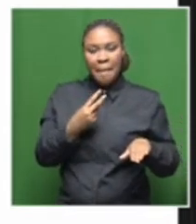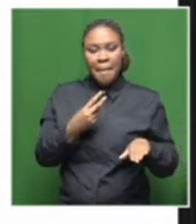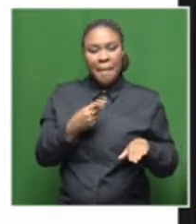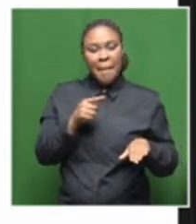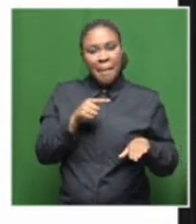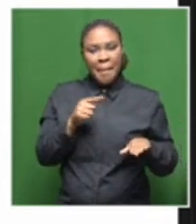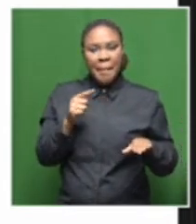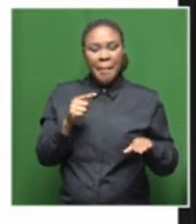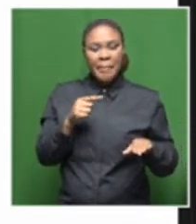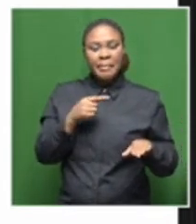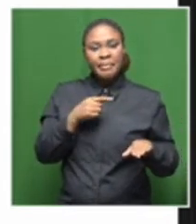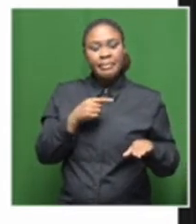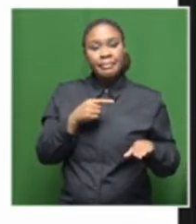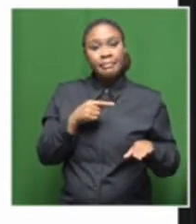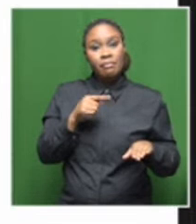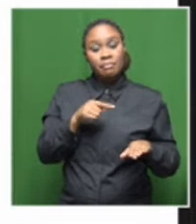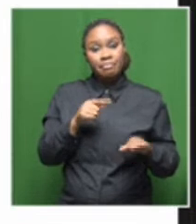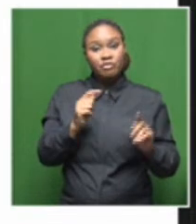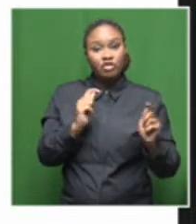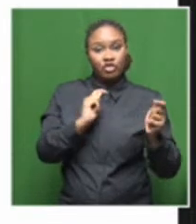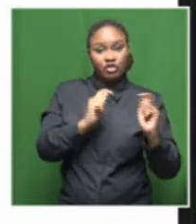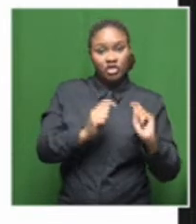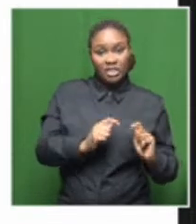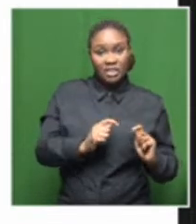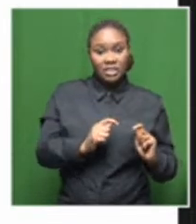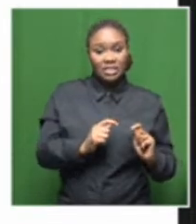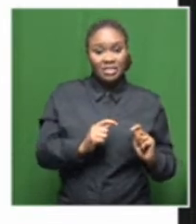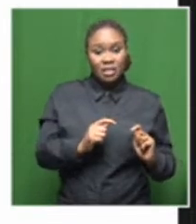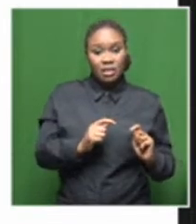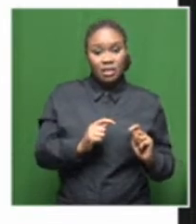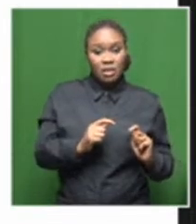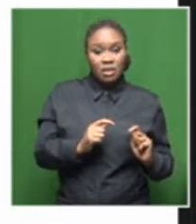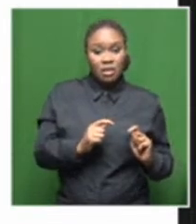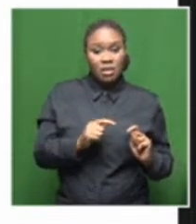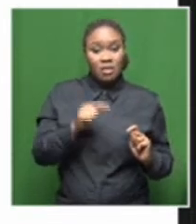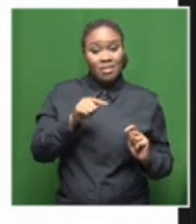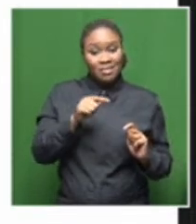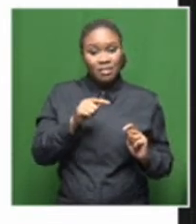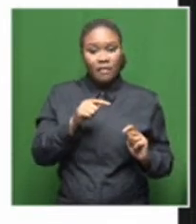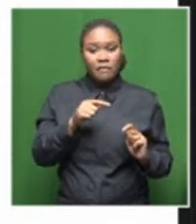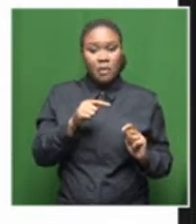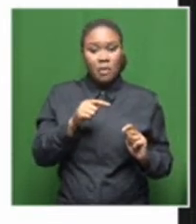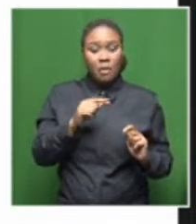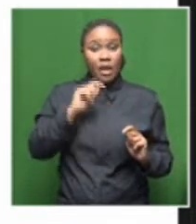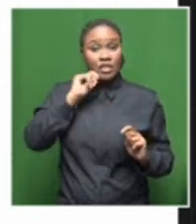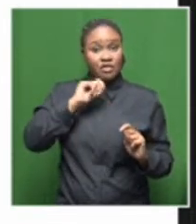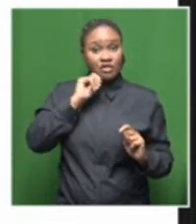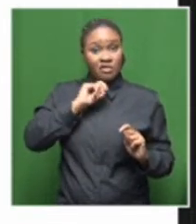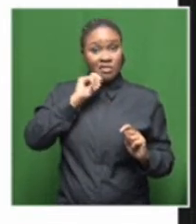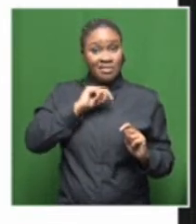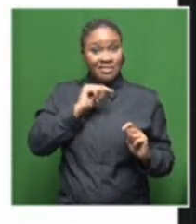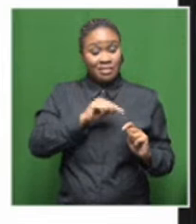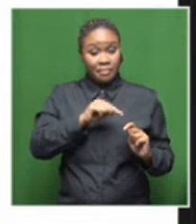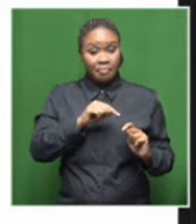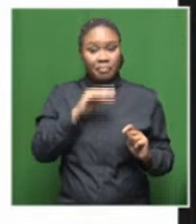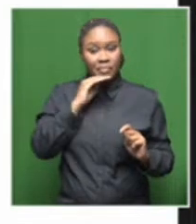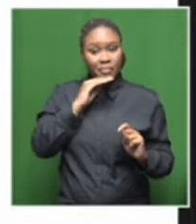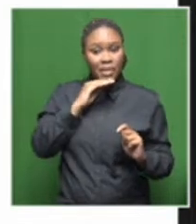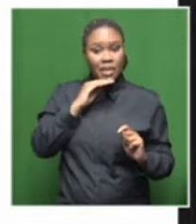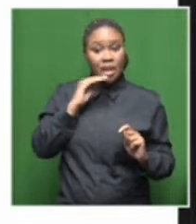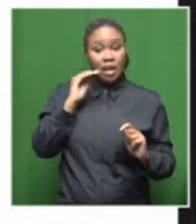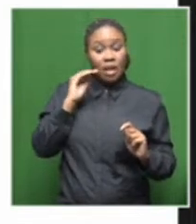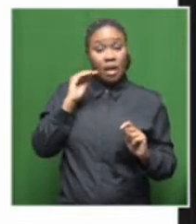odds ratio for age are huge. So the biggest risk factor for COVID mortality is increasing